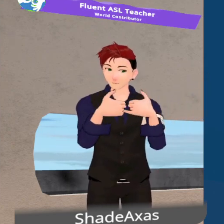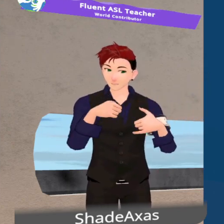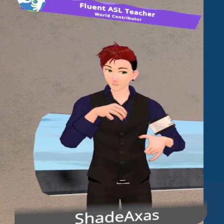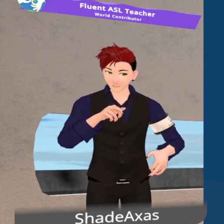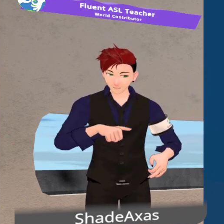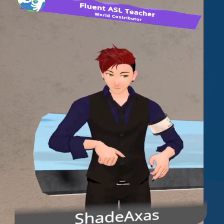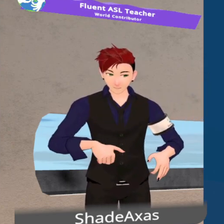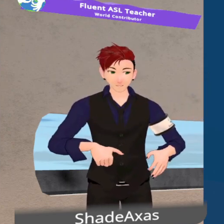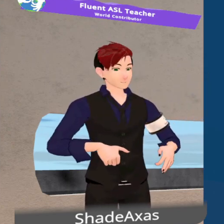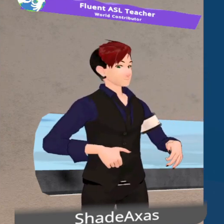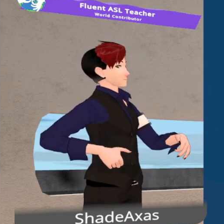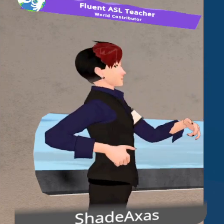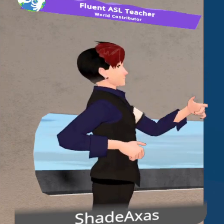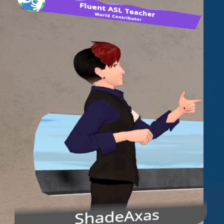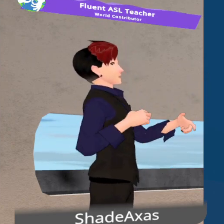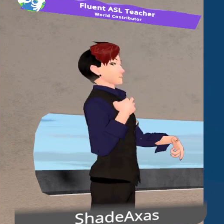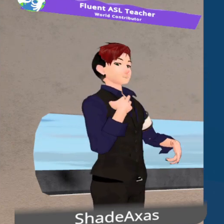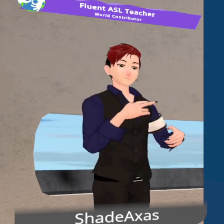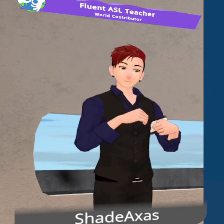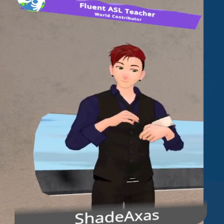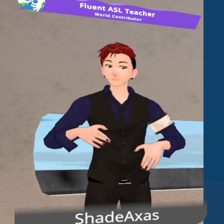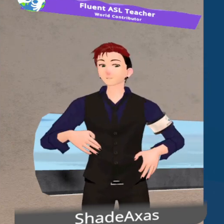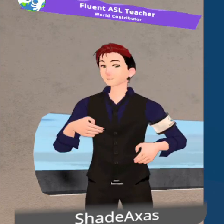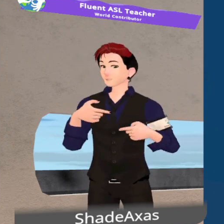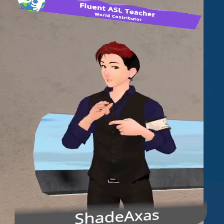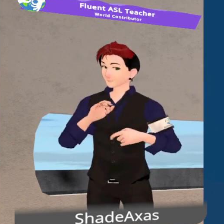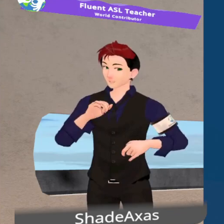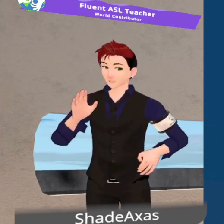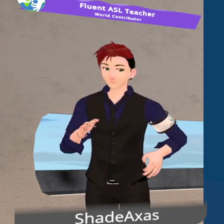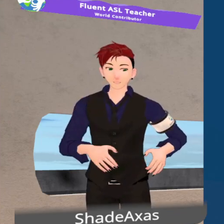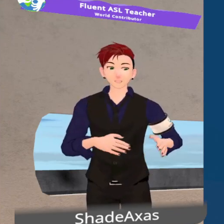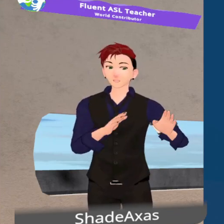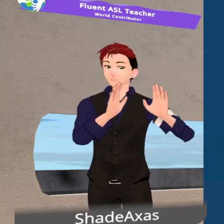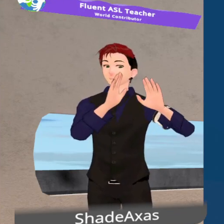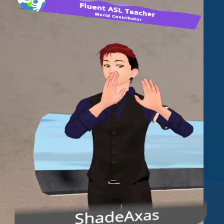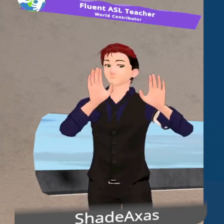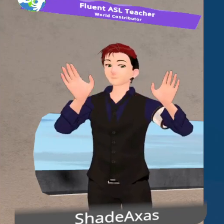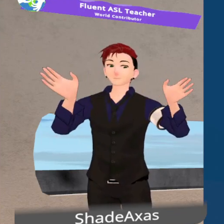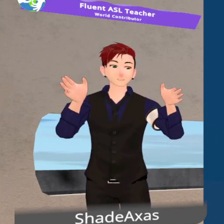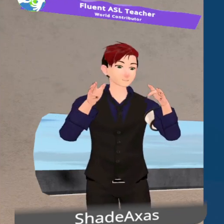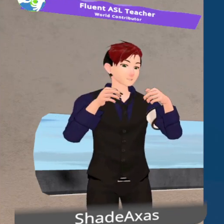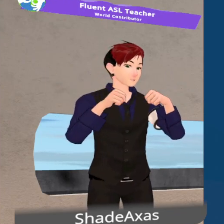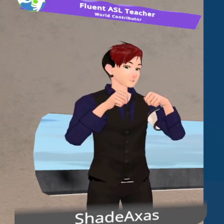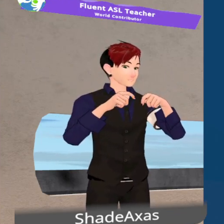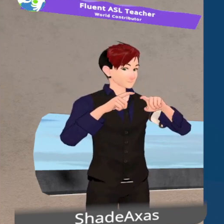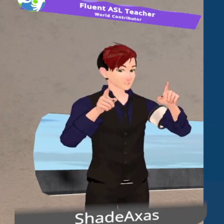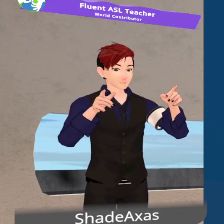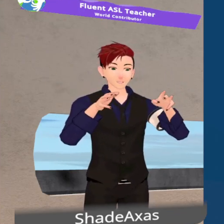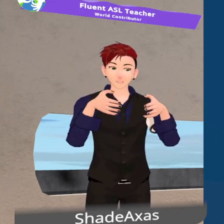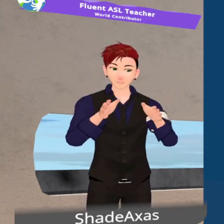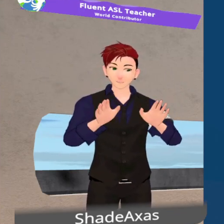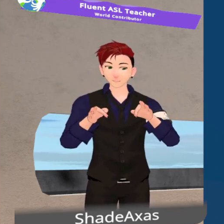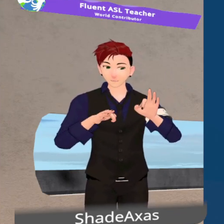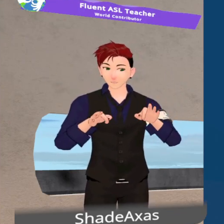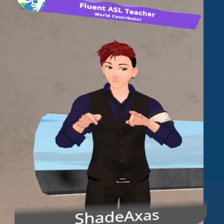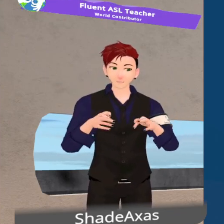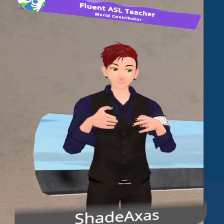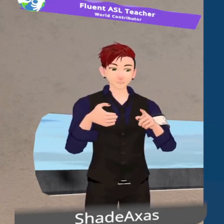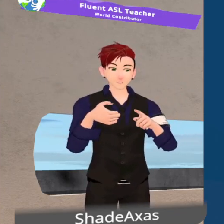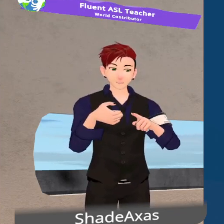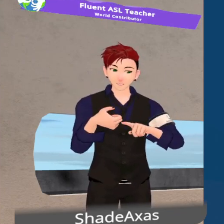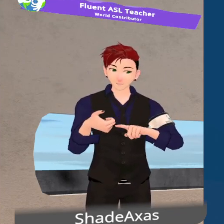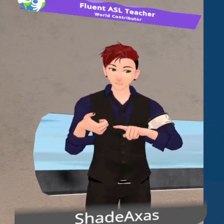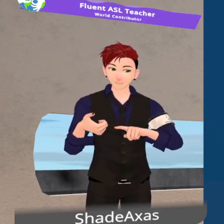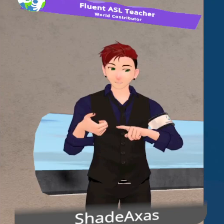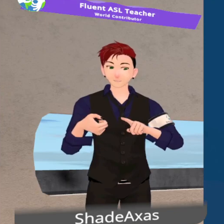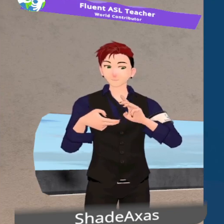I'm in game mute. I am voice off. I am mic off. There is a ton of different ways